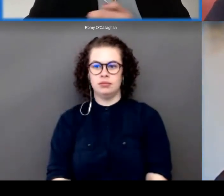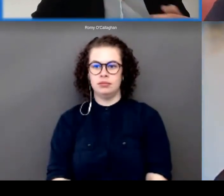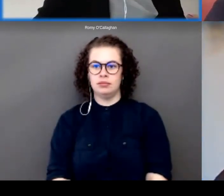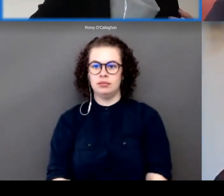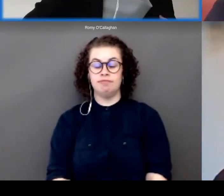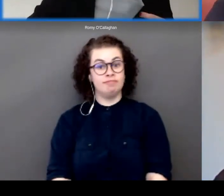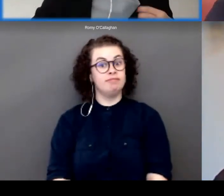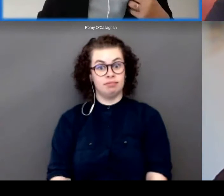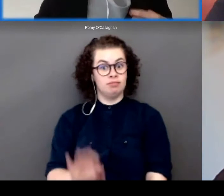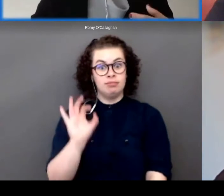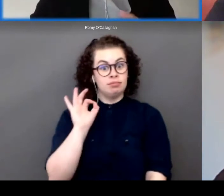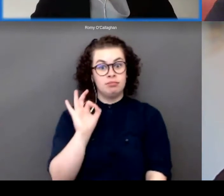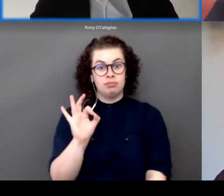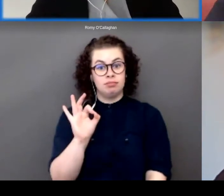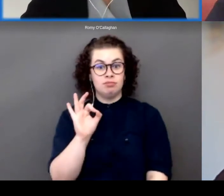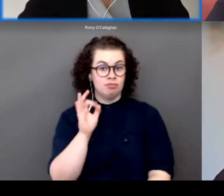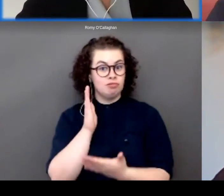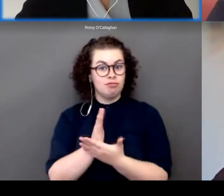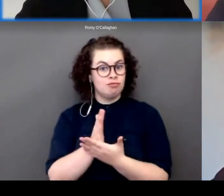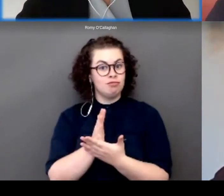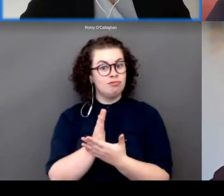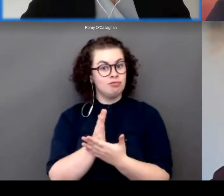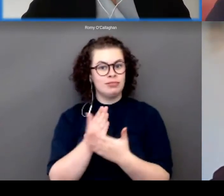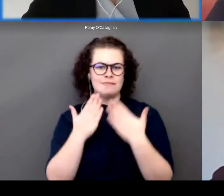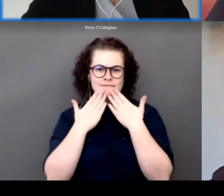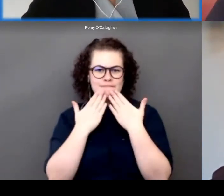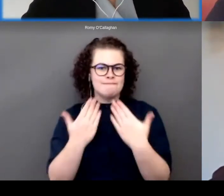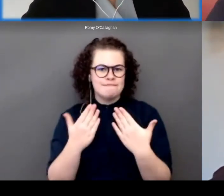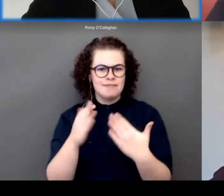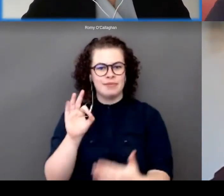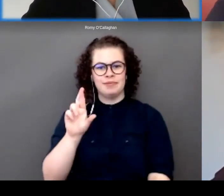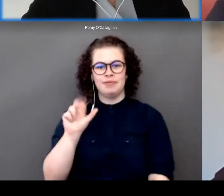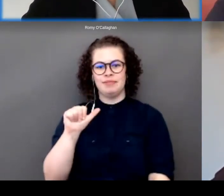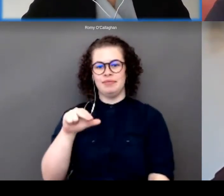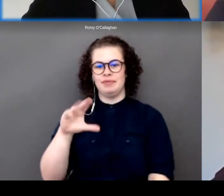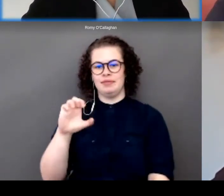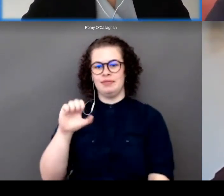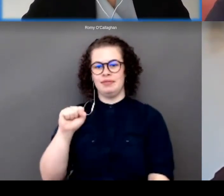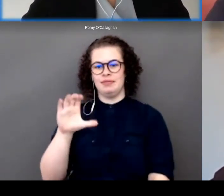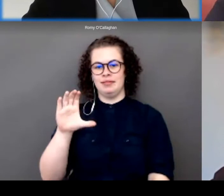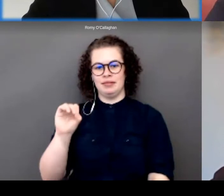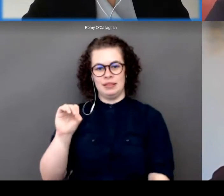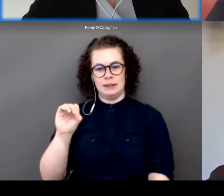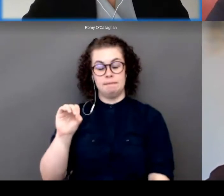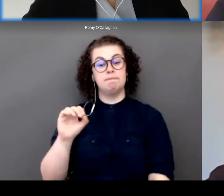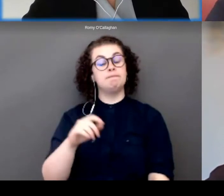Yes, sure. Thank you, Francesco. I have another question from the